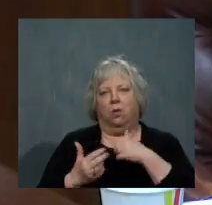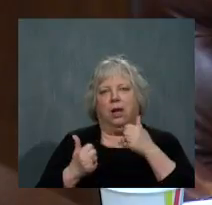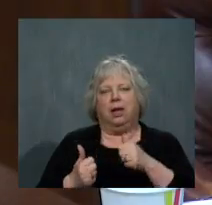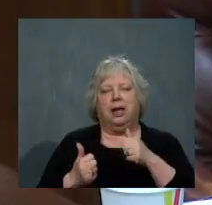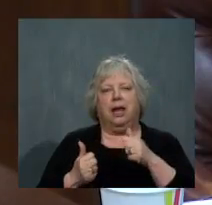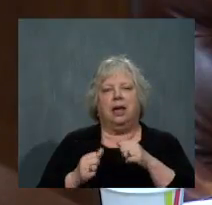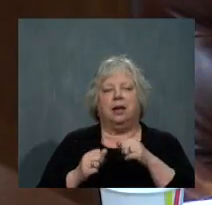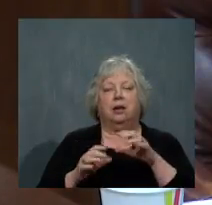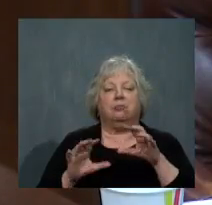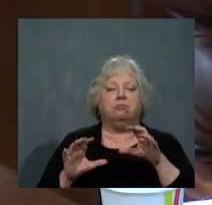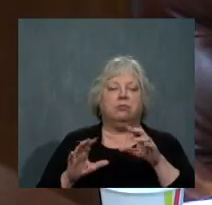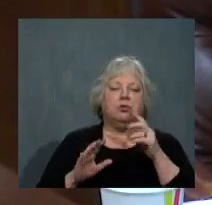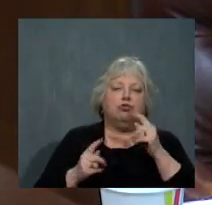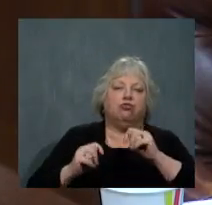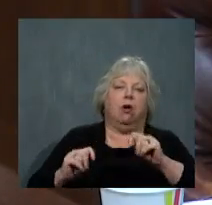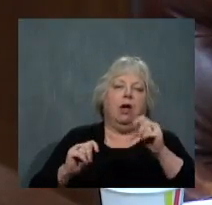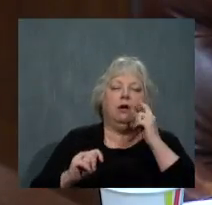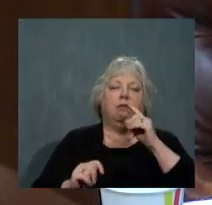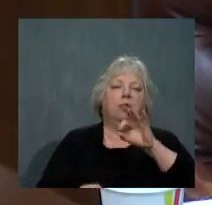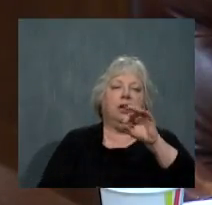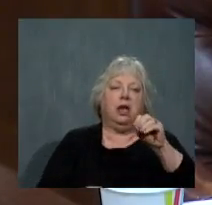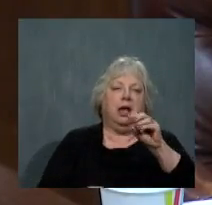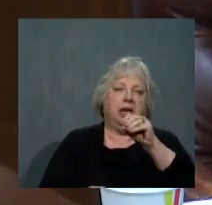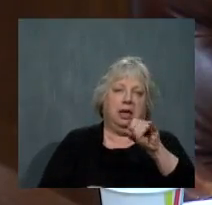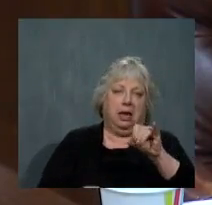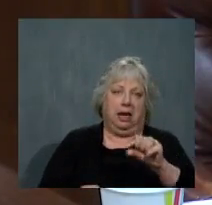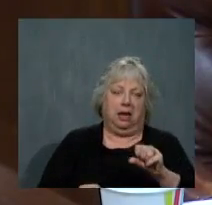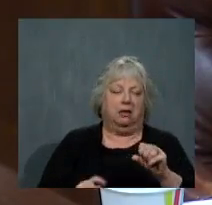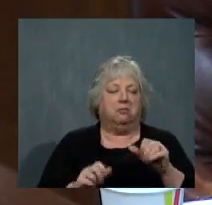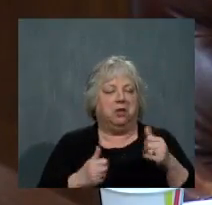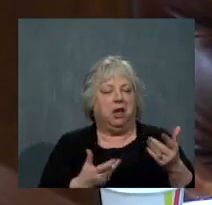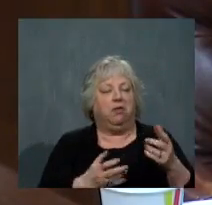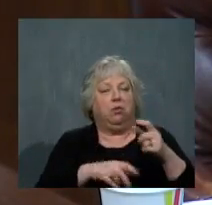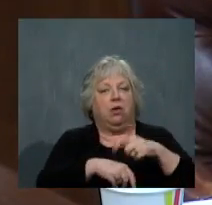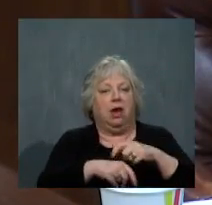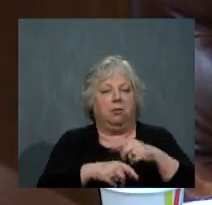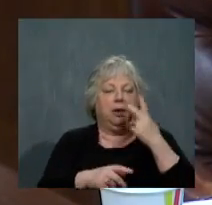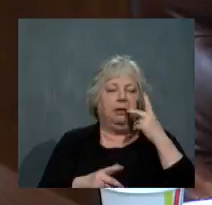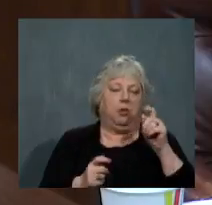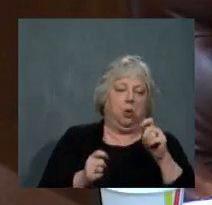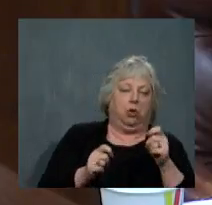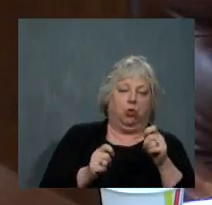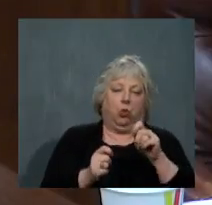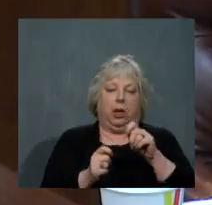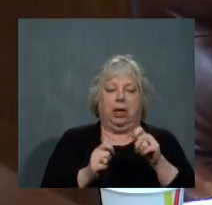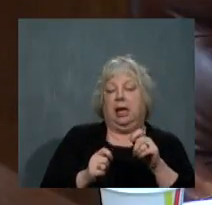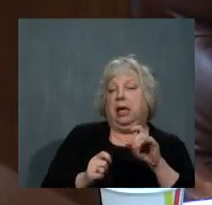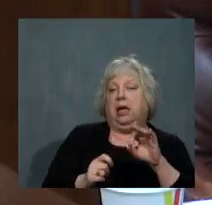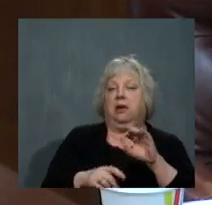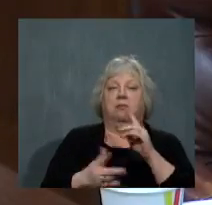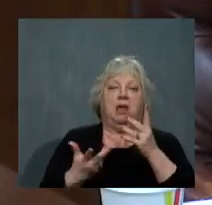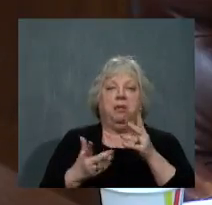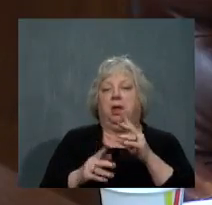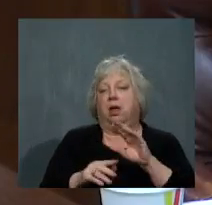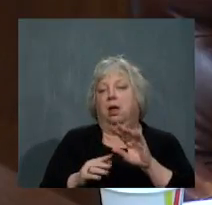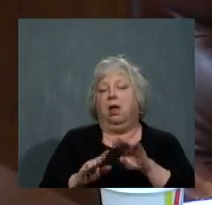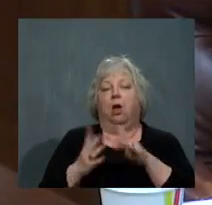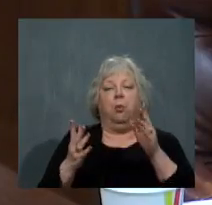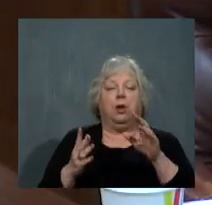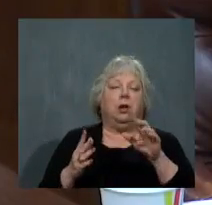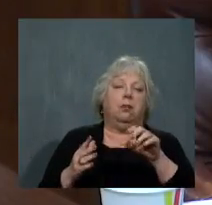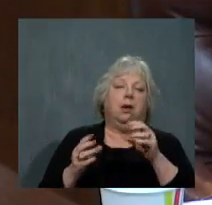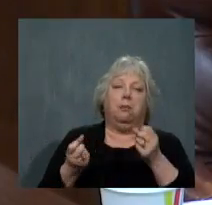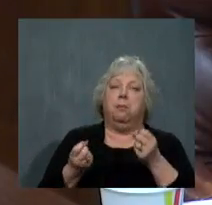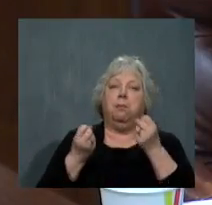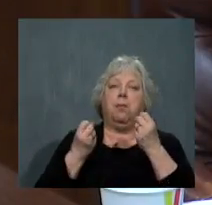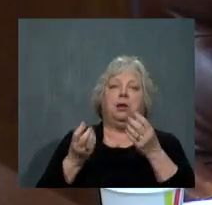for 90 days. It gives you all 90 days to see how you tweak it, whether we have multiple sites. Jones already brought up 2 or 3 great